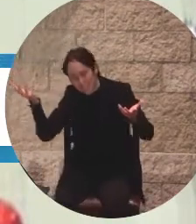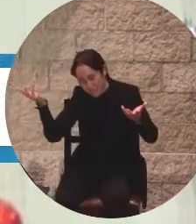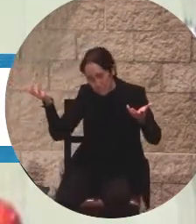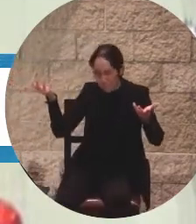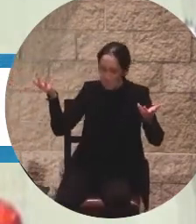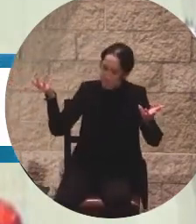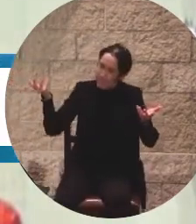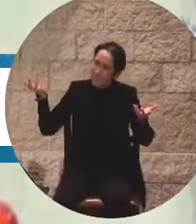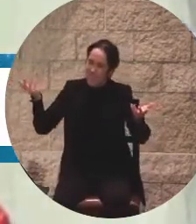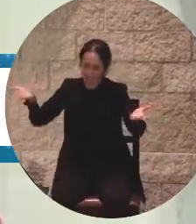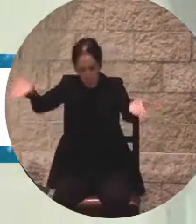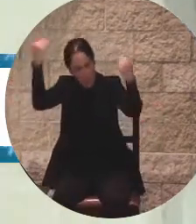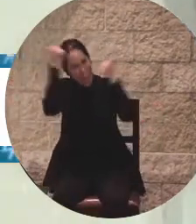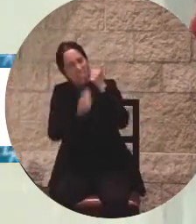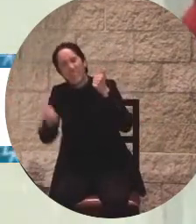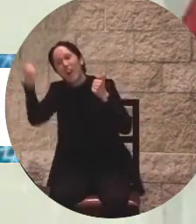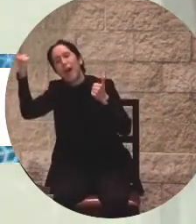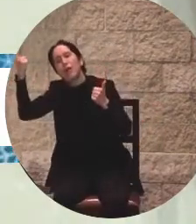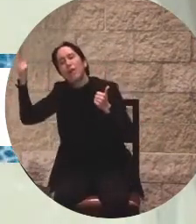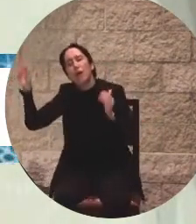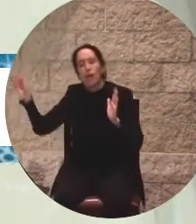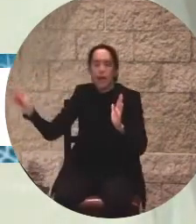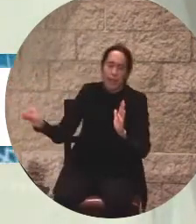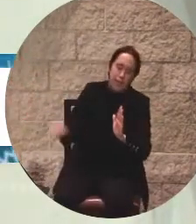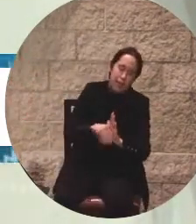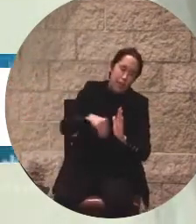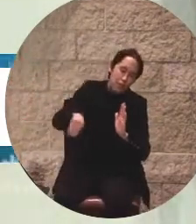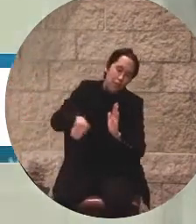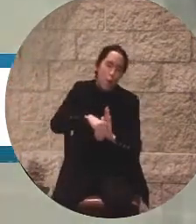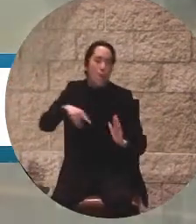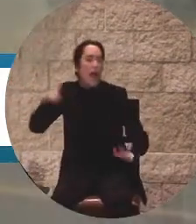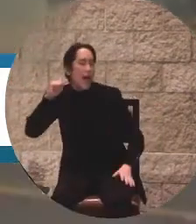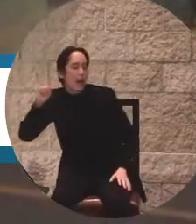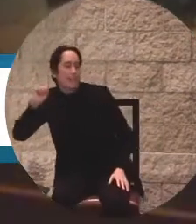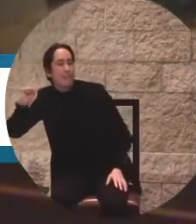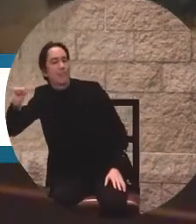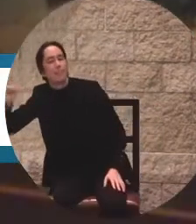hear, come on everybody, silver